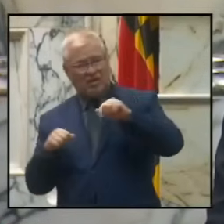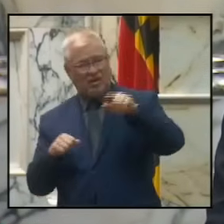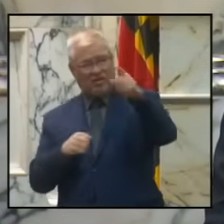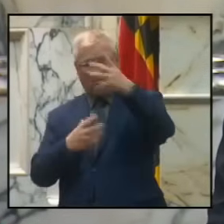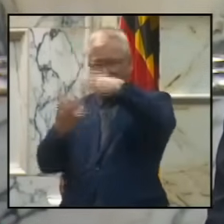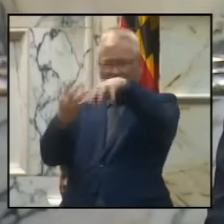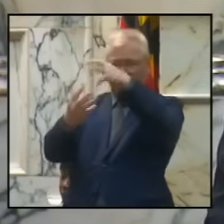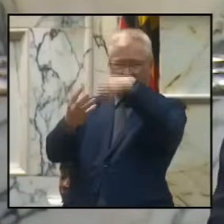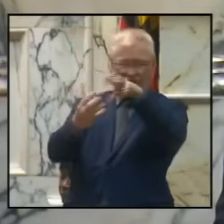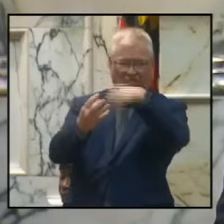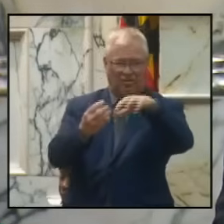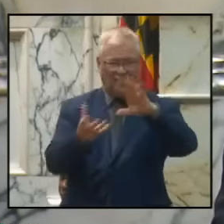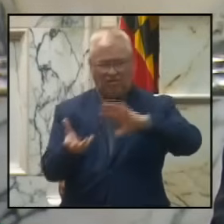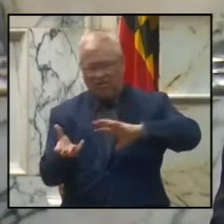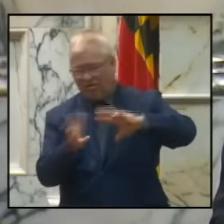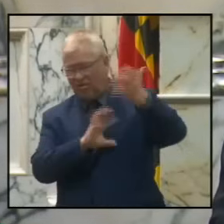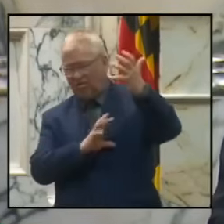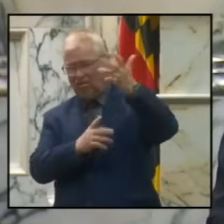and chaos.